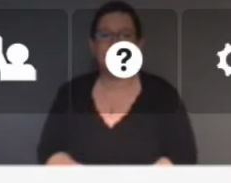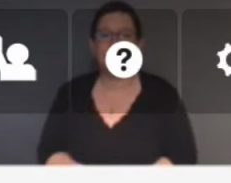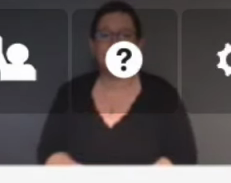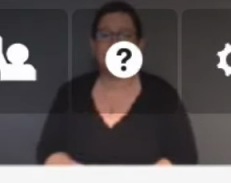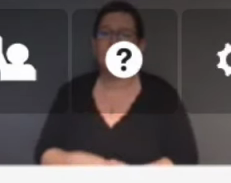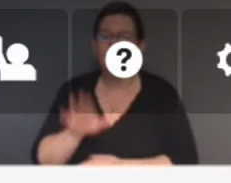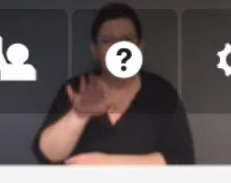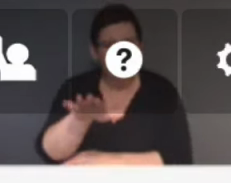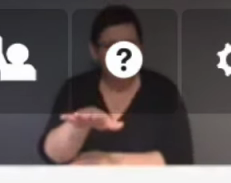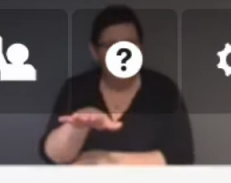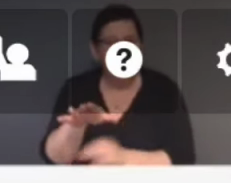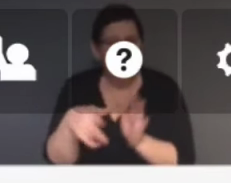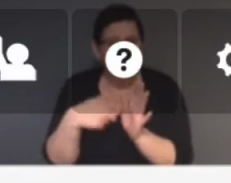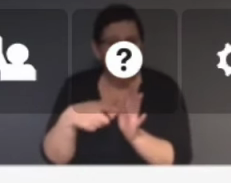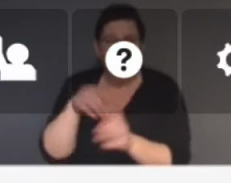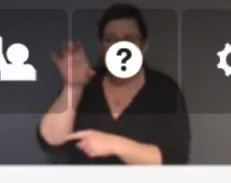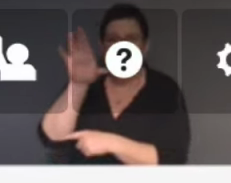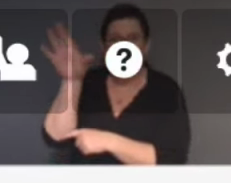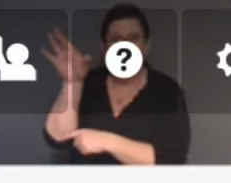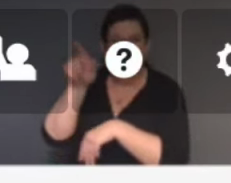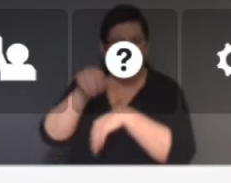getting the right benefits and credits.